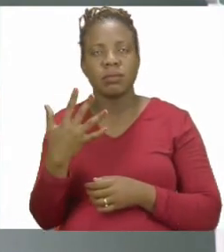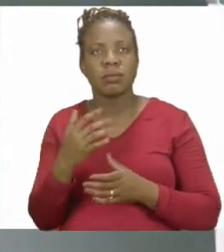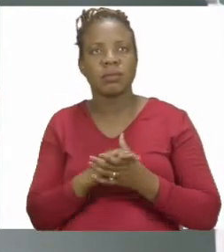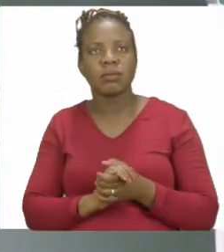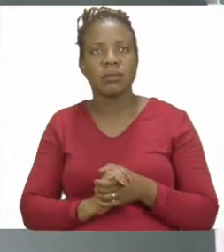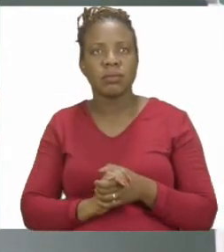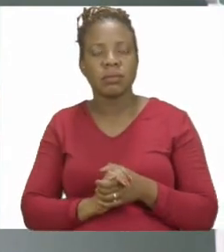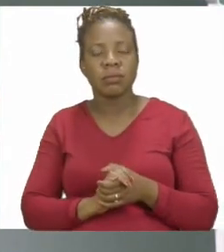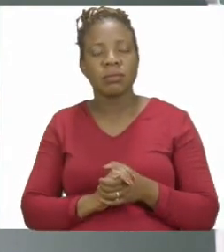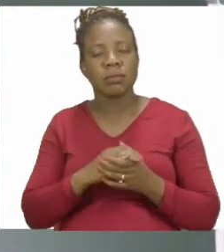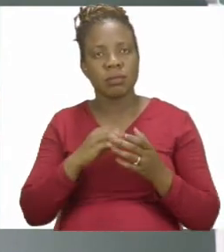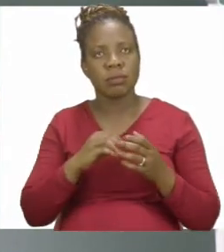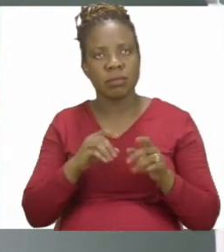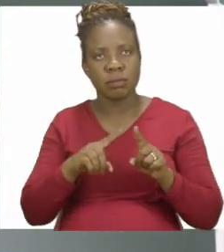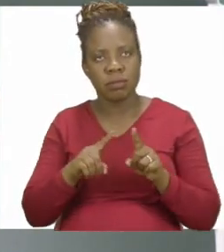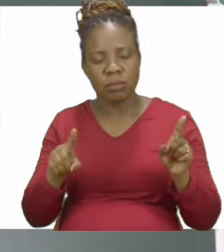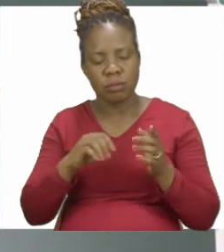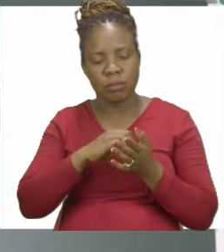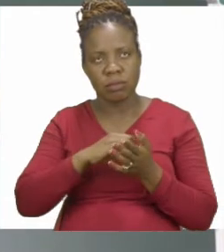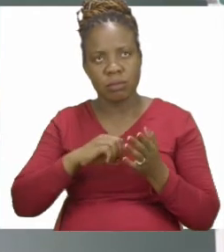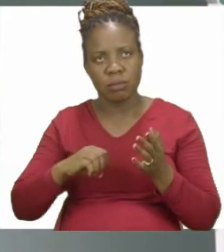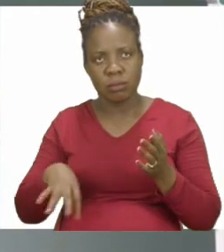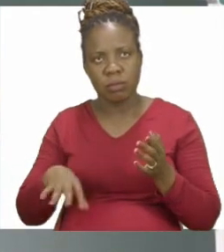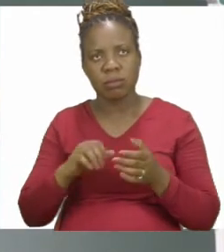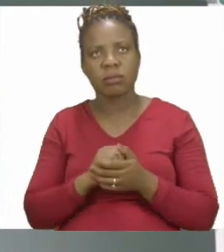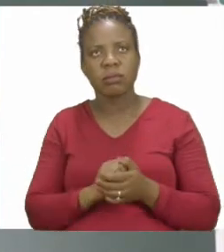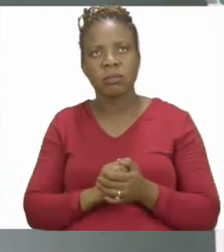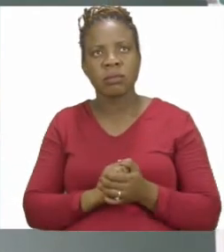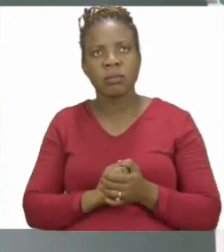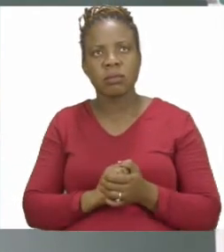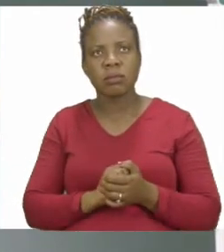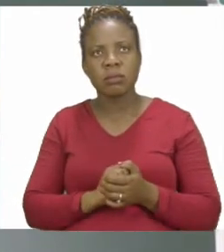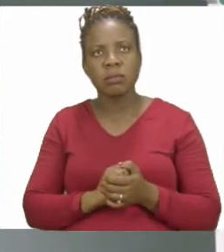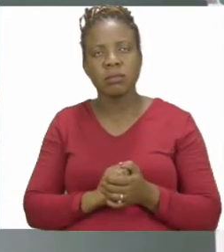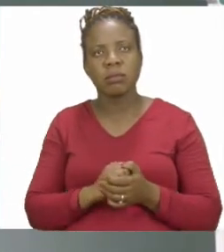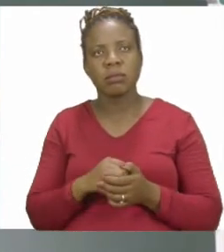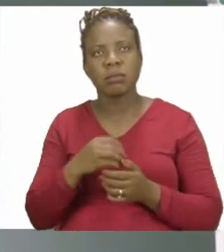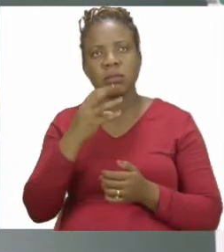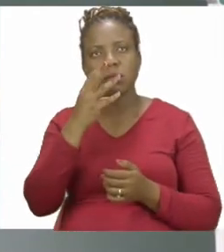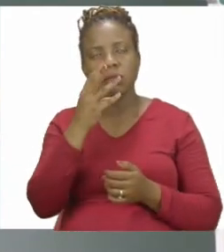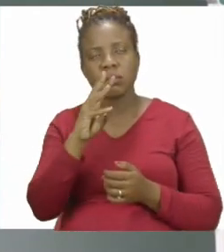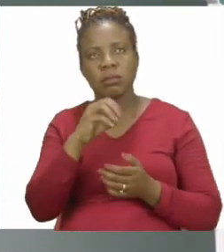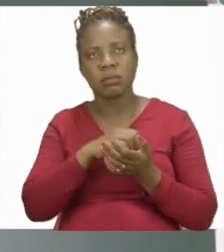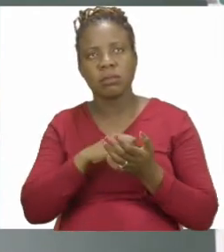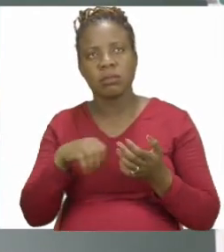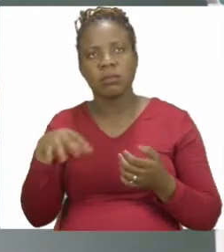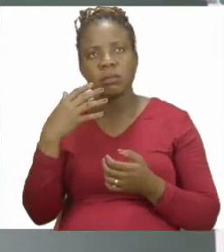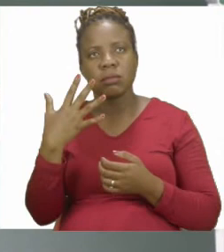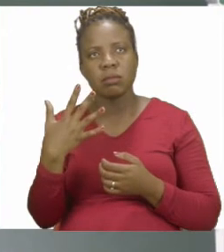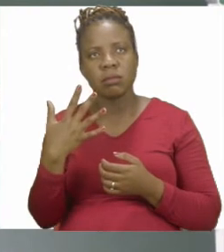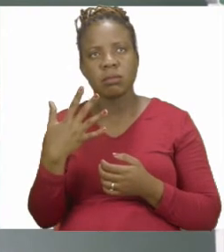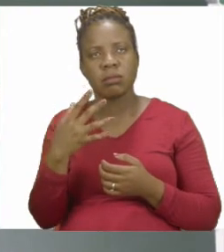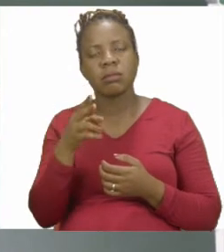225. Remember, we have to subtract. So we say 6 minus 5